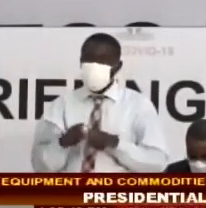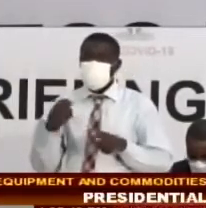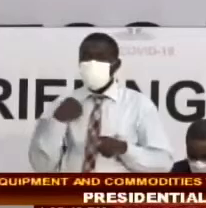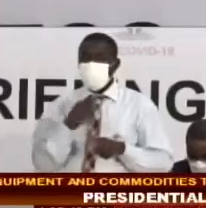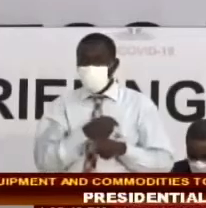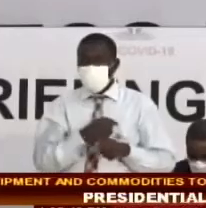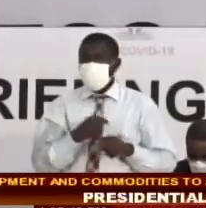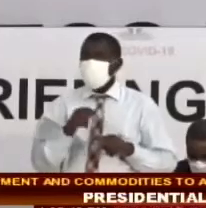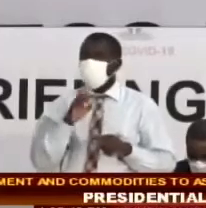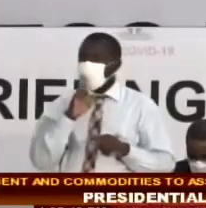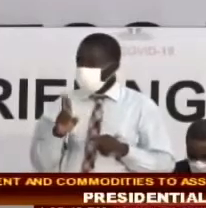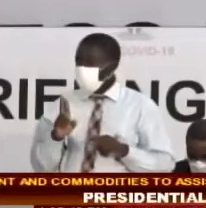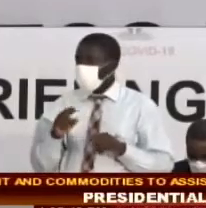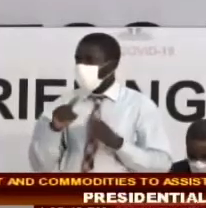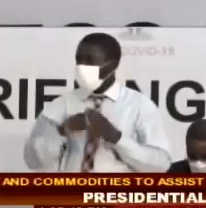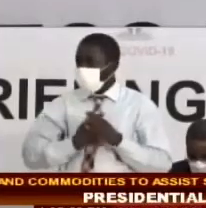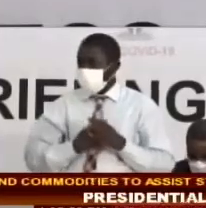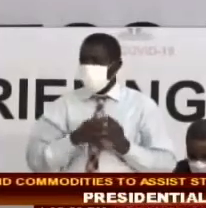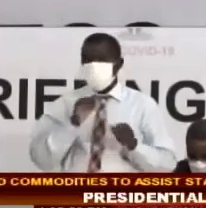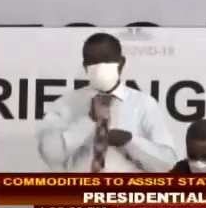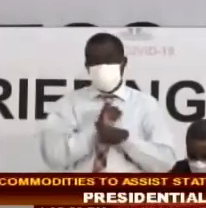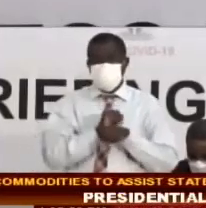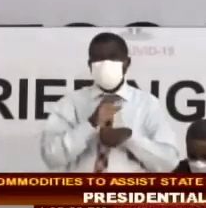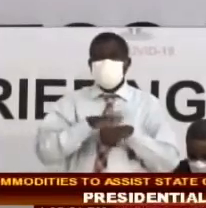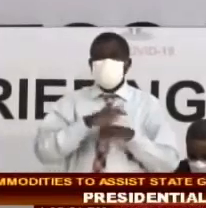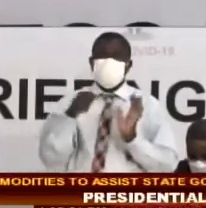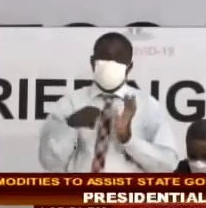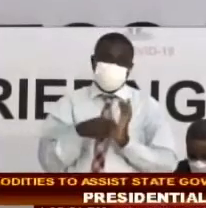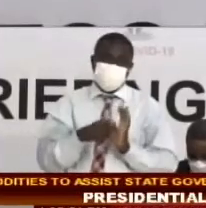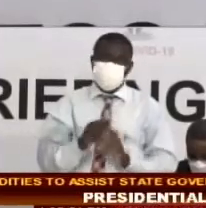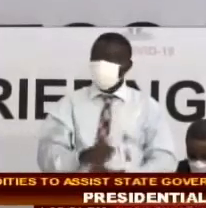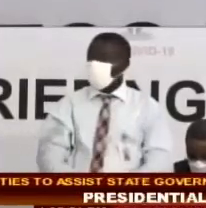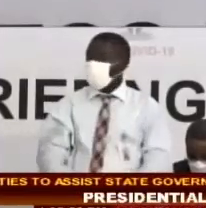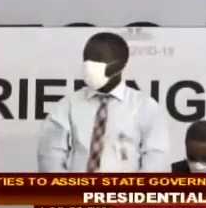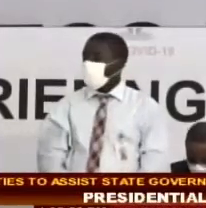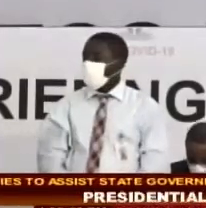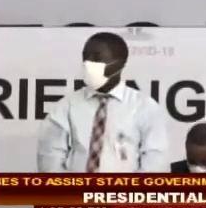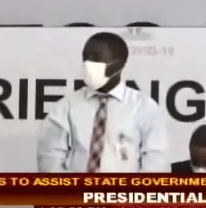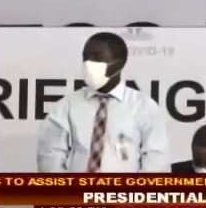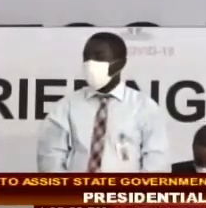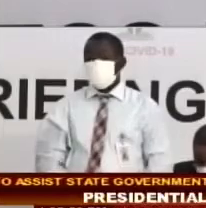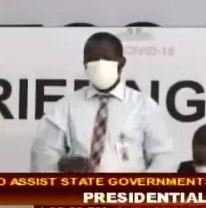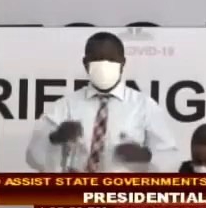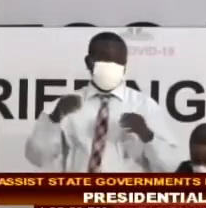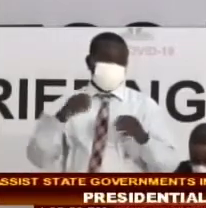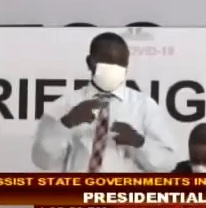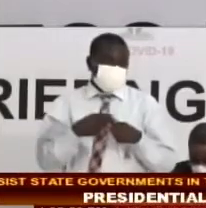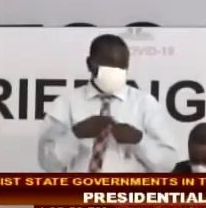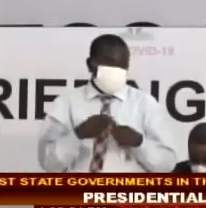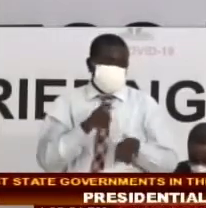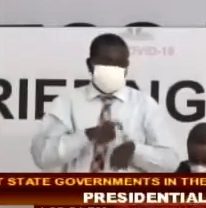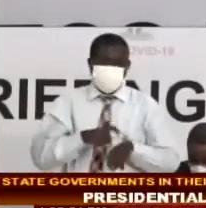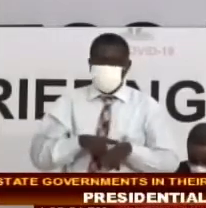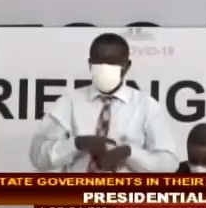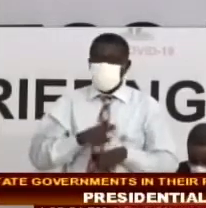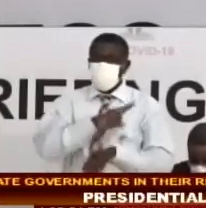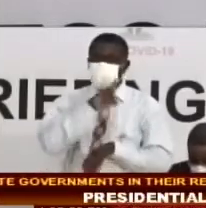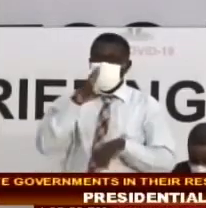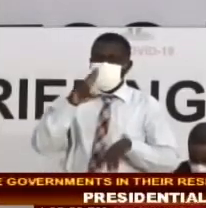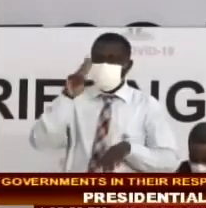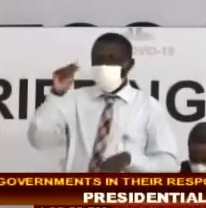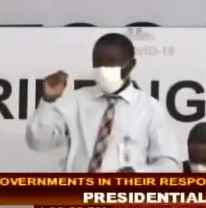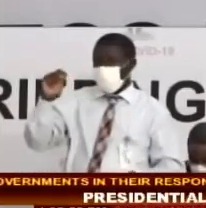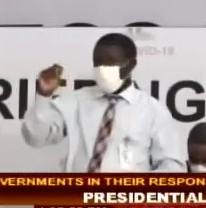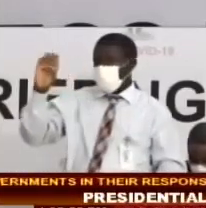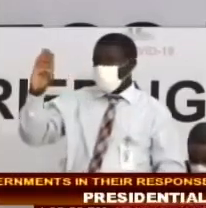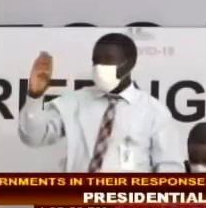already started working on this. In the meantime, the National Broadcasting Commission has